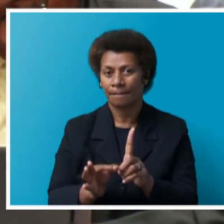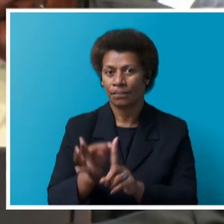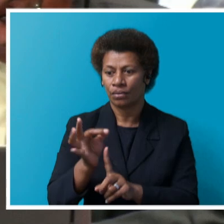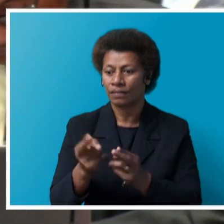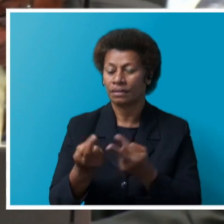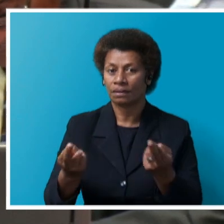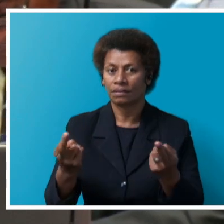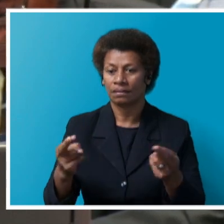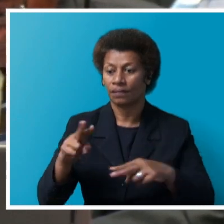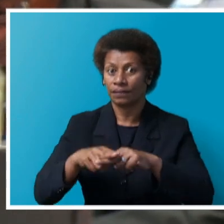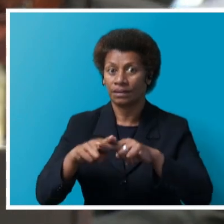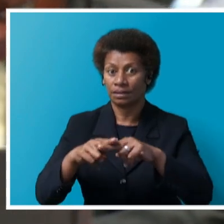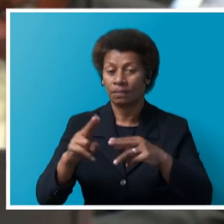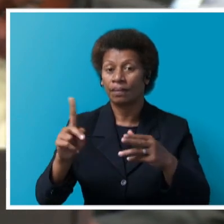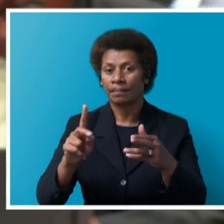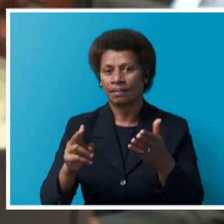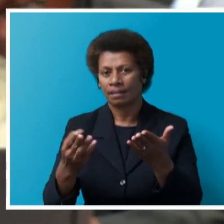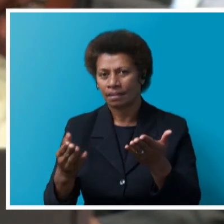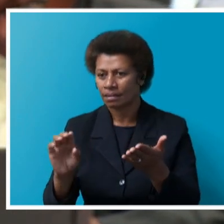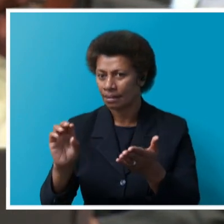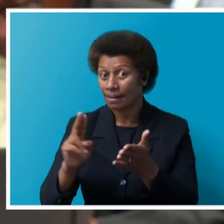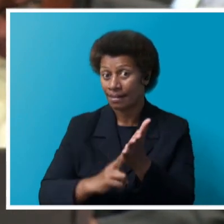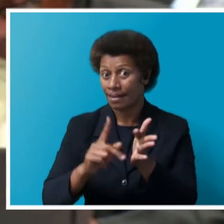its net zero transition by